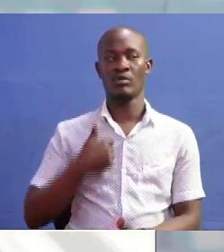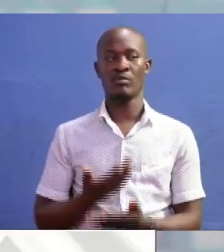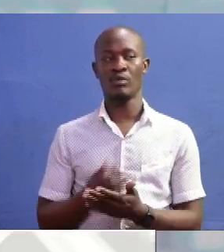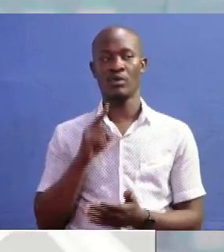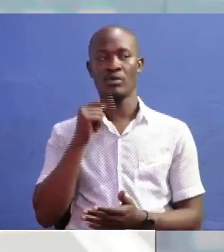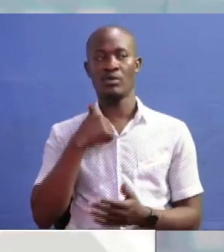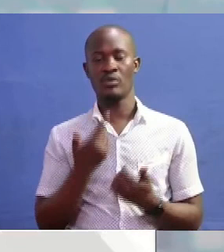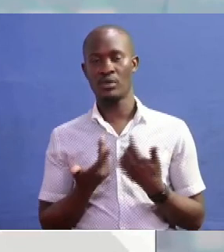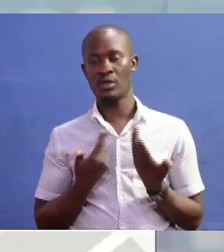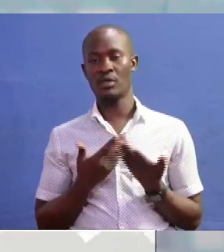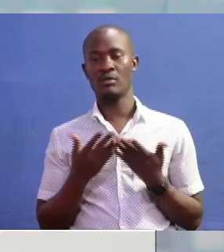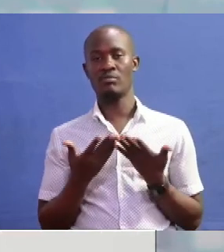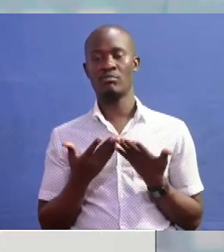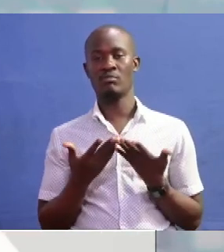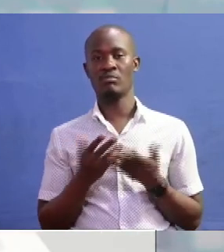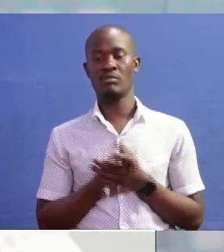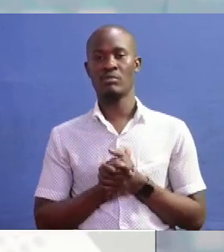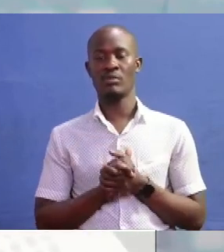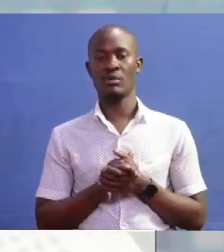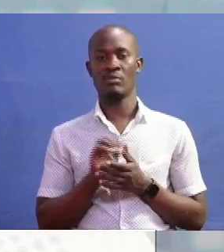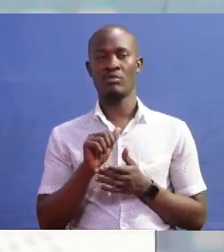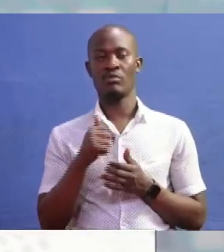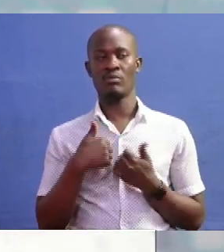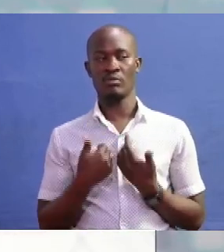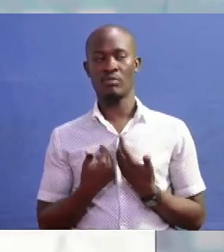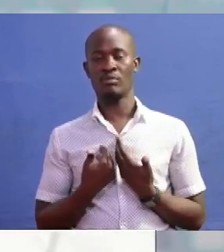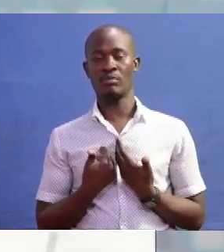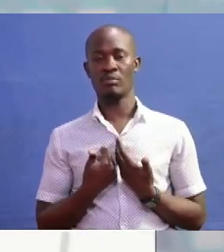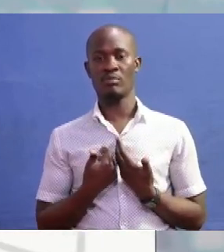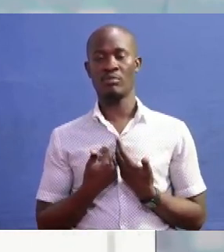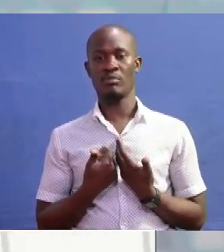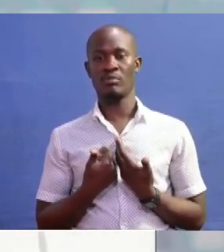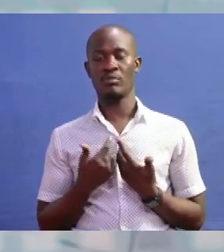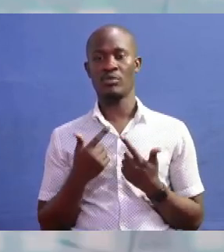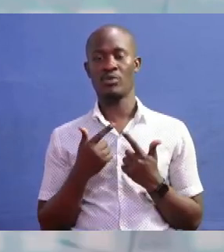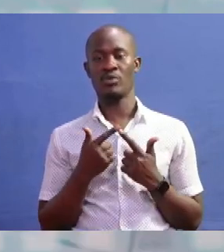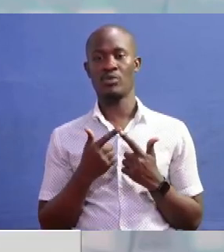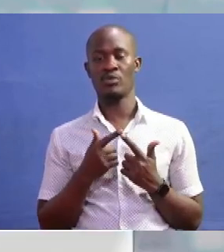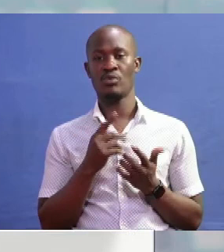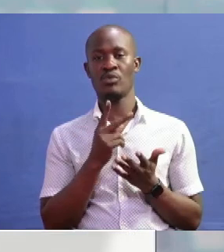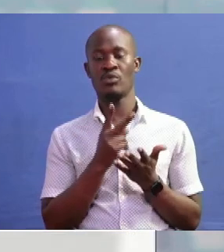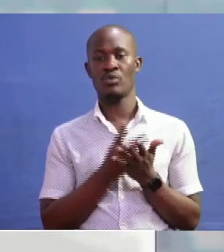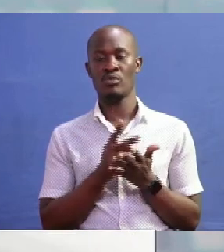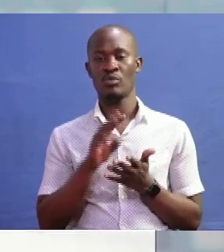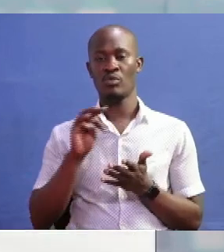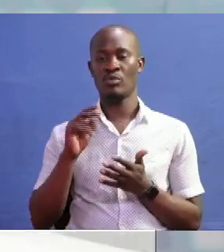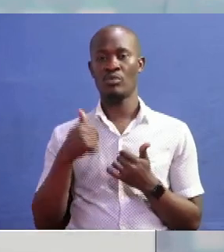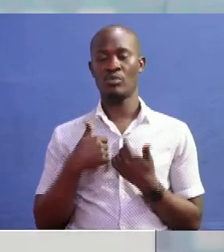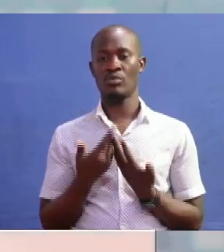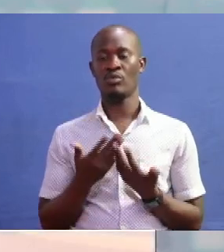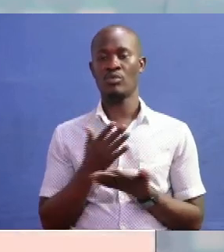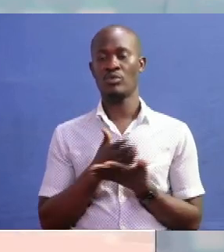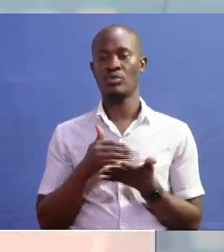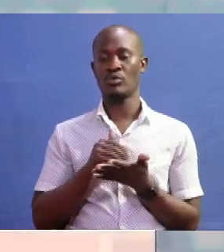Waruhiu Franklin, and I can be able to put them I can be able to share